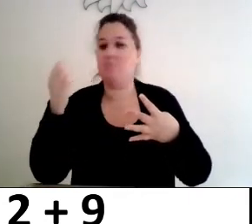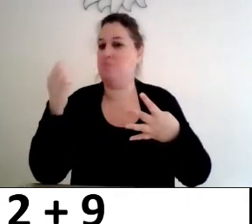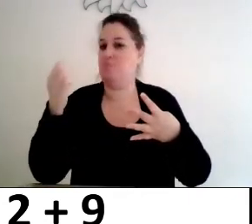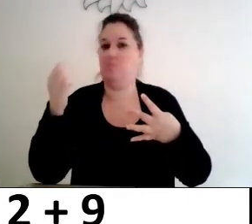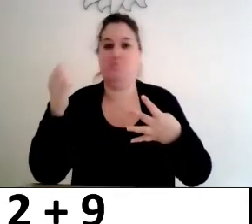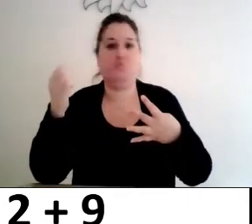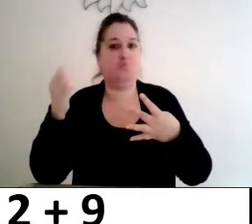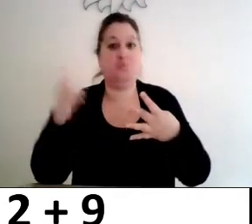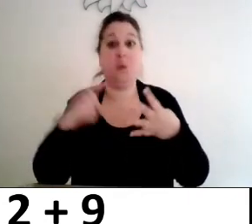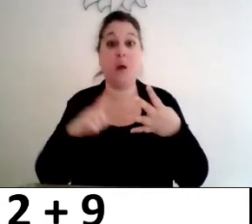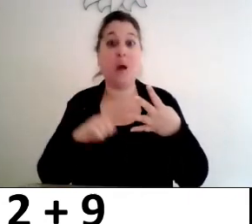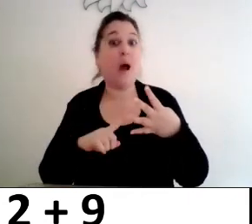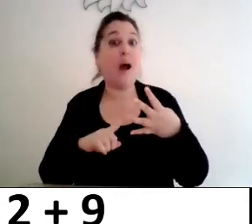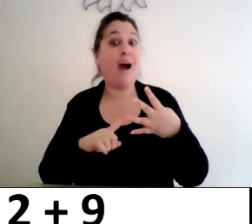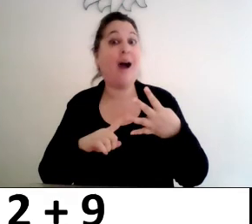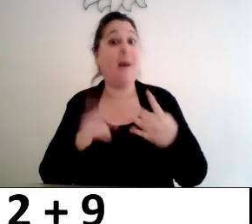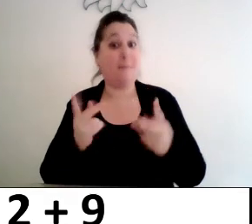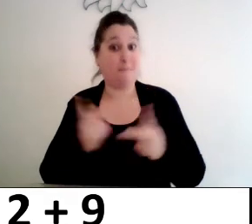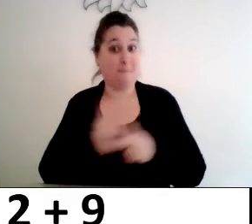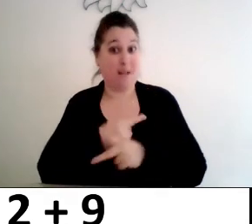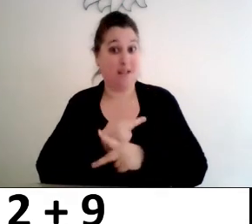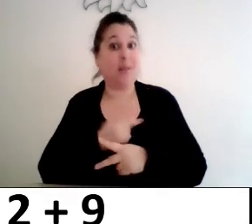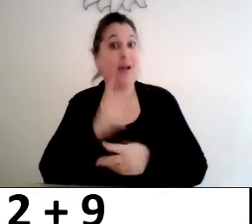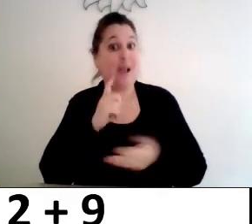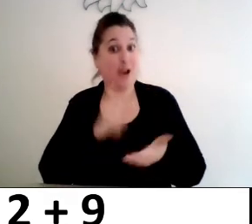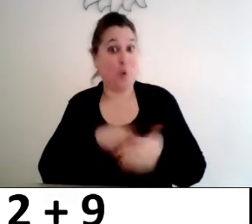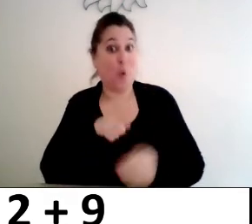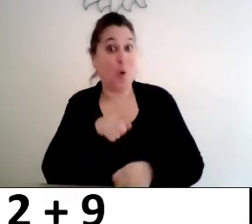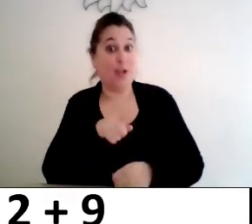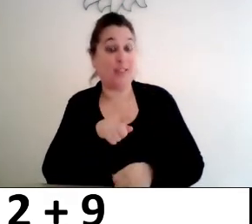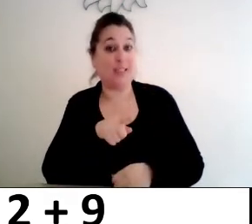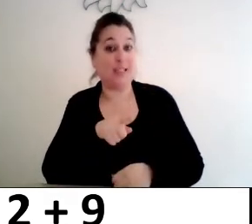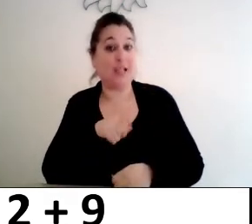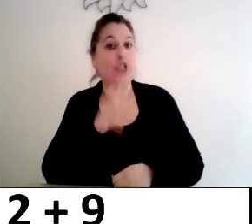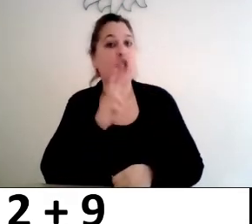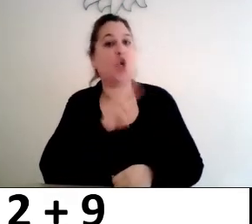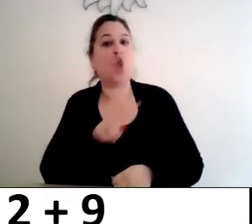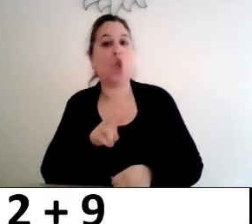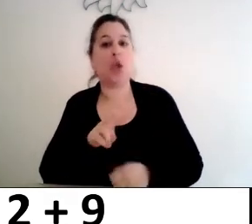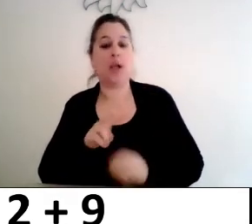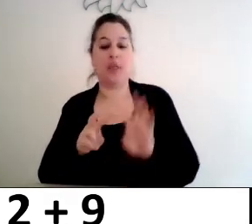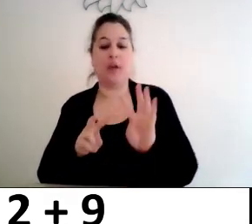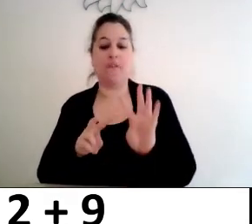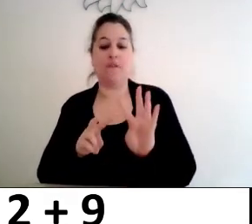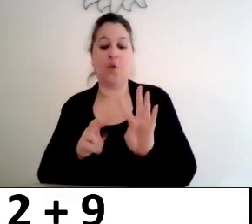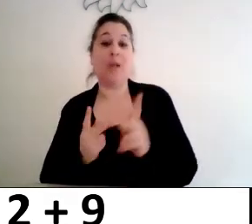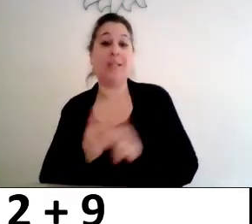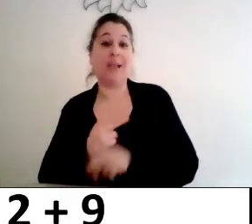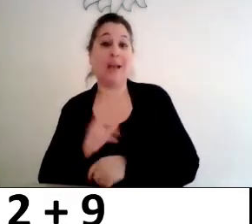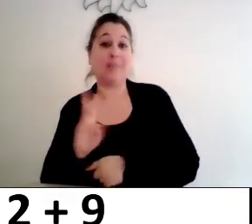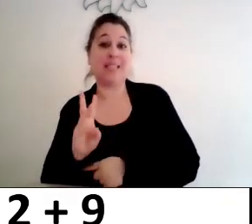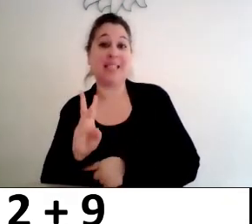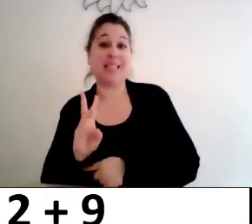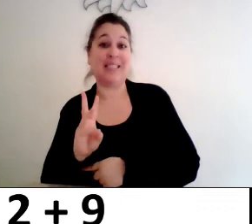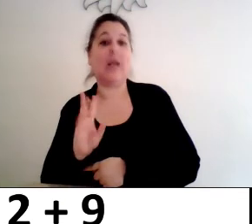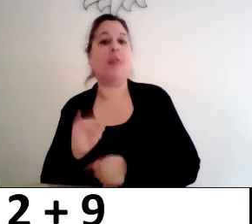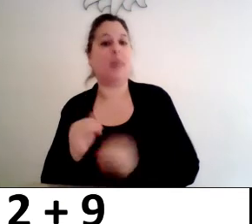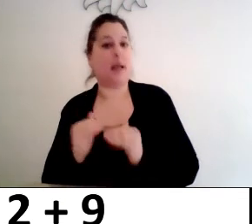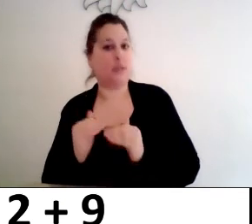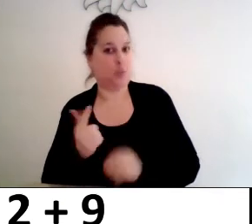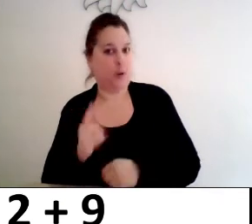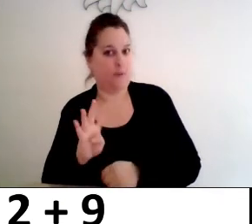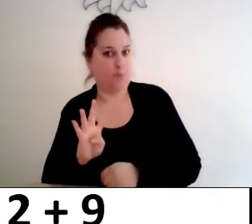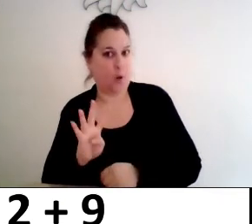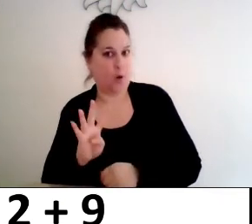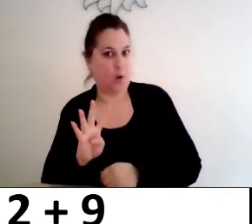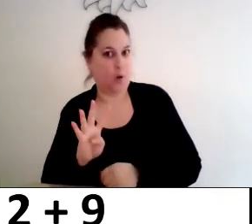Nope, no exponents. Do I see any multiplication or division? Yes, I see multiplication. So let's do